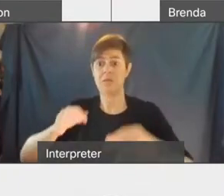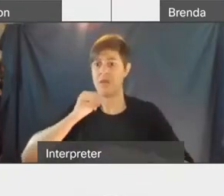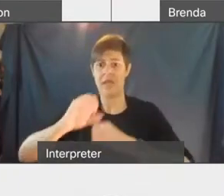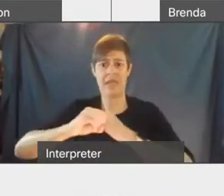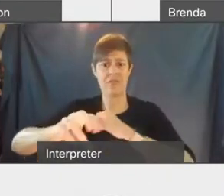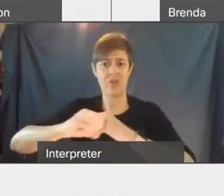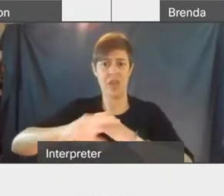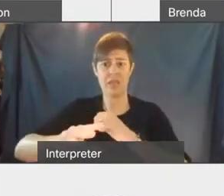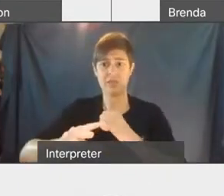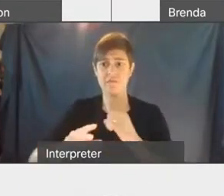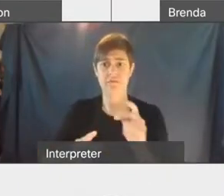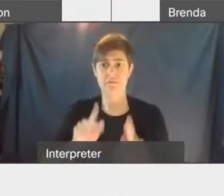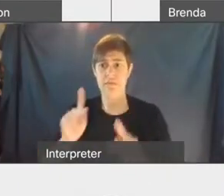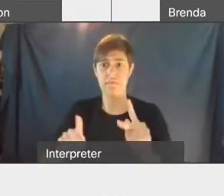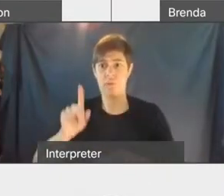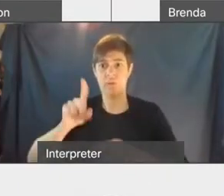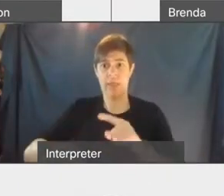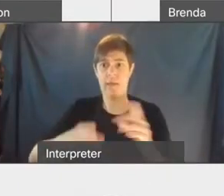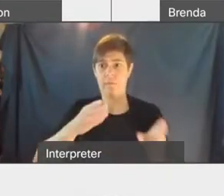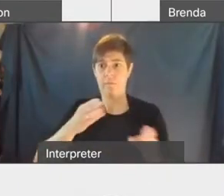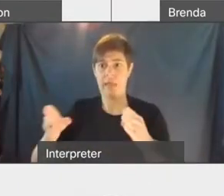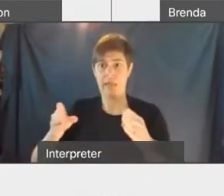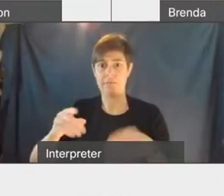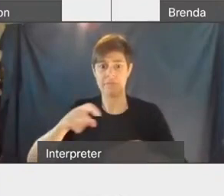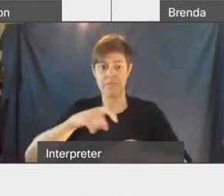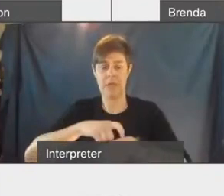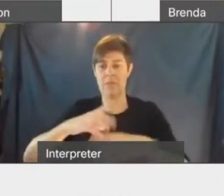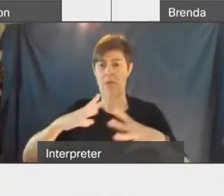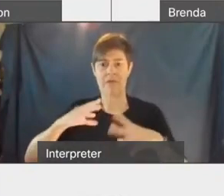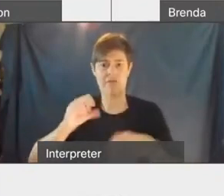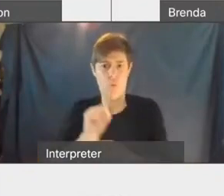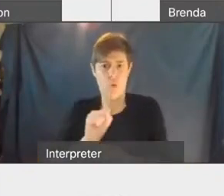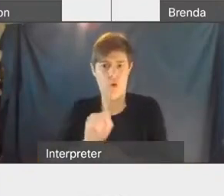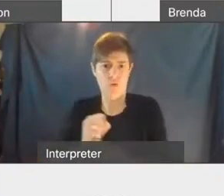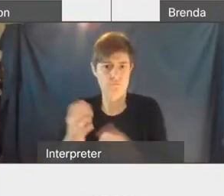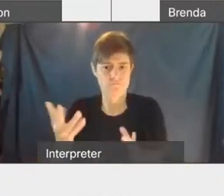that people could arrange to take off work. And